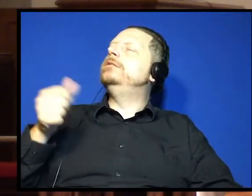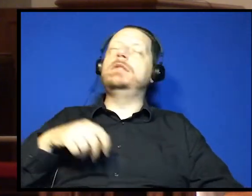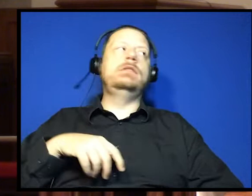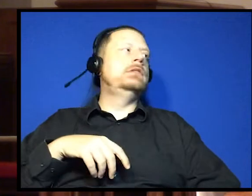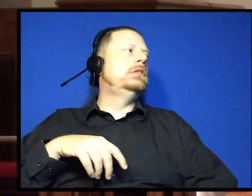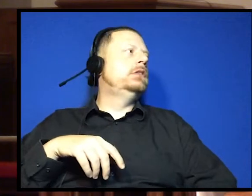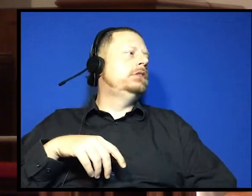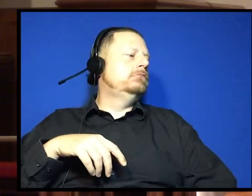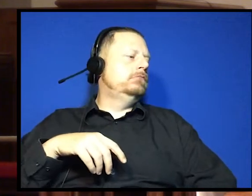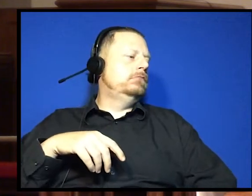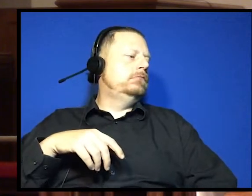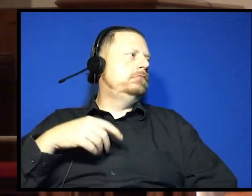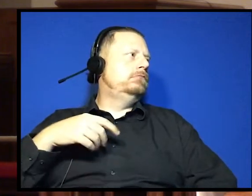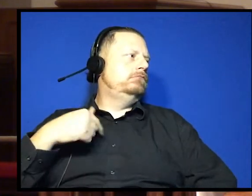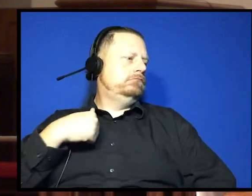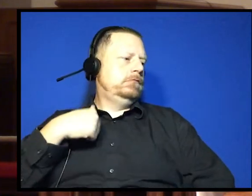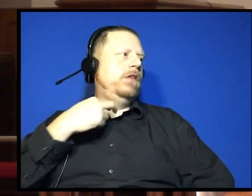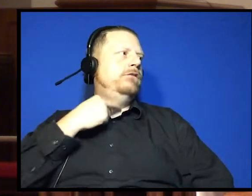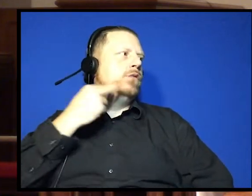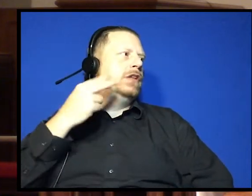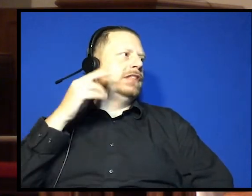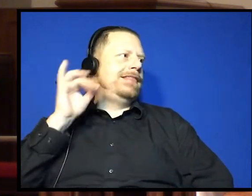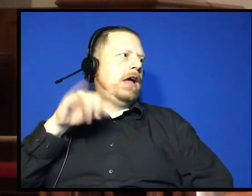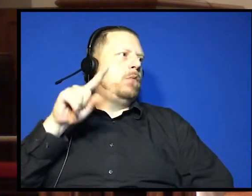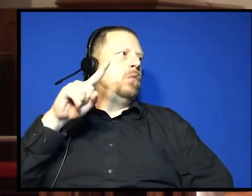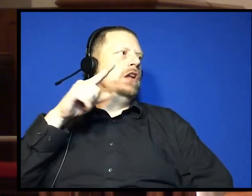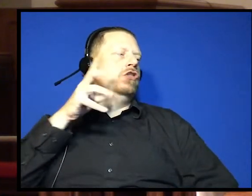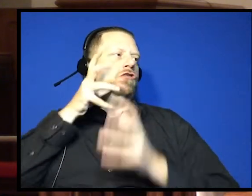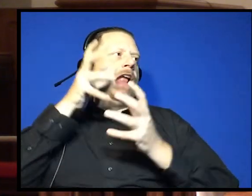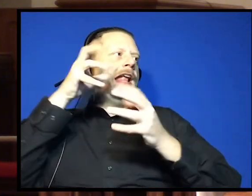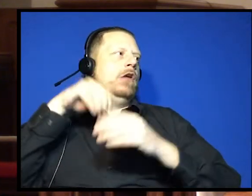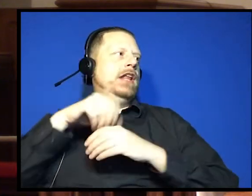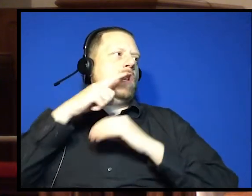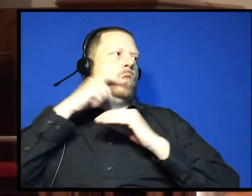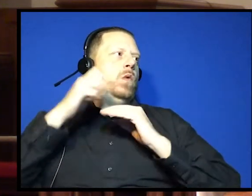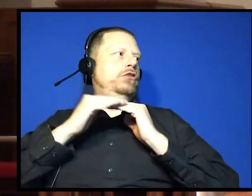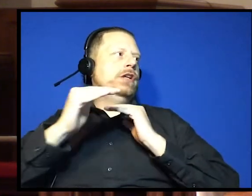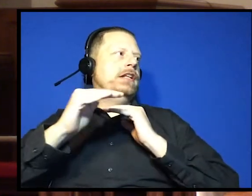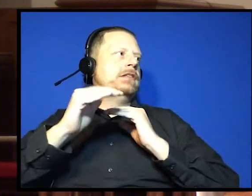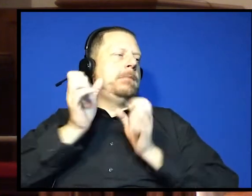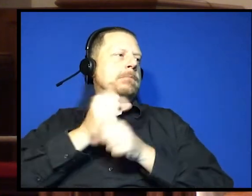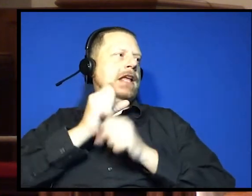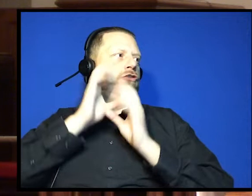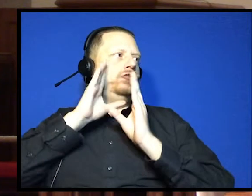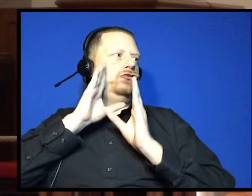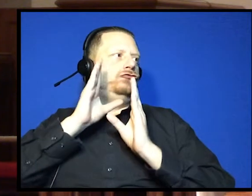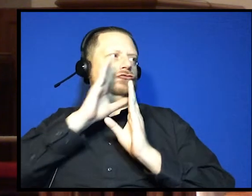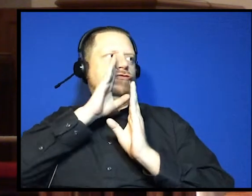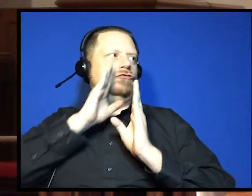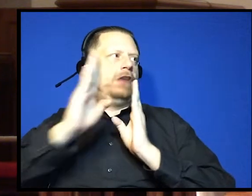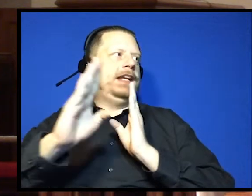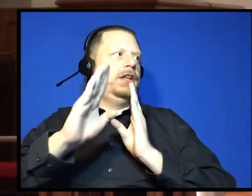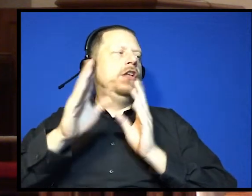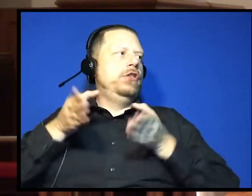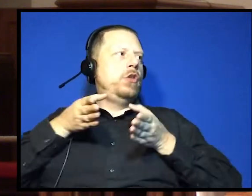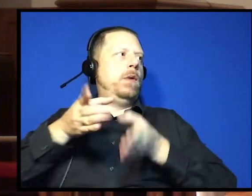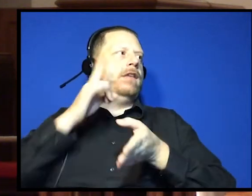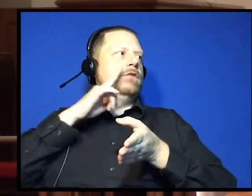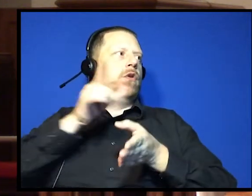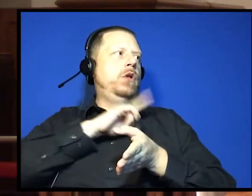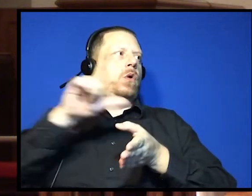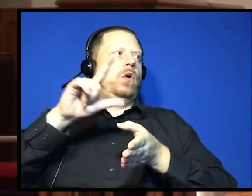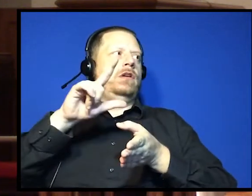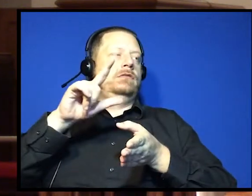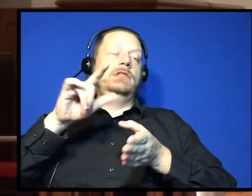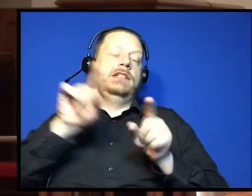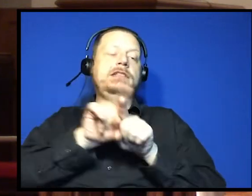said, "I am the voice of one crying out in the wilderness, 'Make straight the way of the Lord,' as the prophet